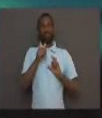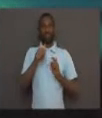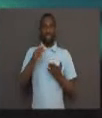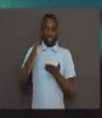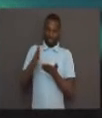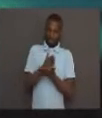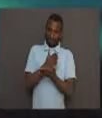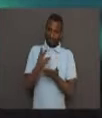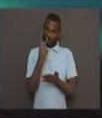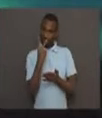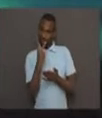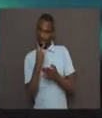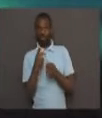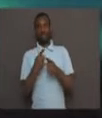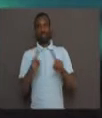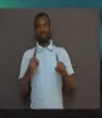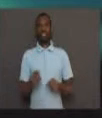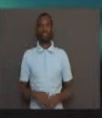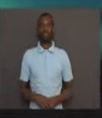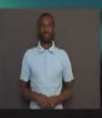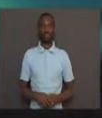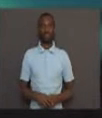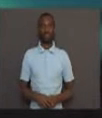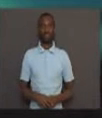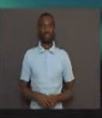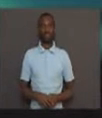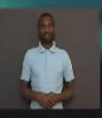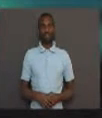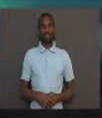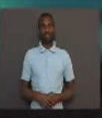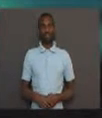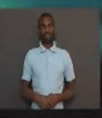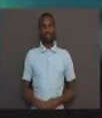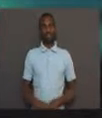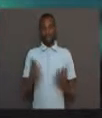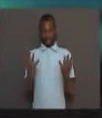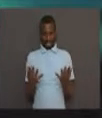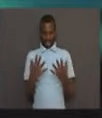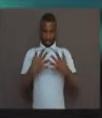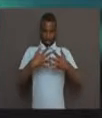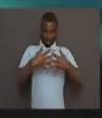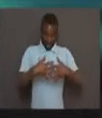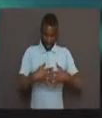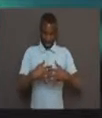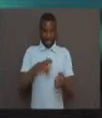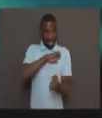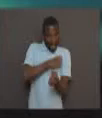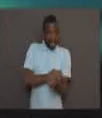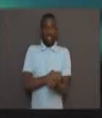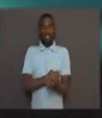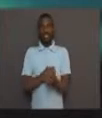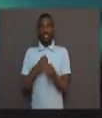other words, binding energy is the energy required to hold the